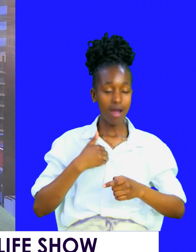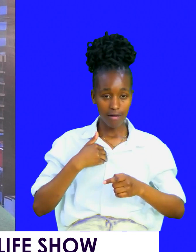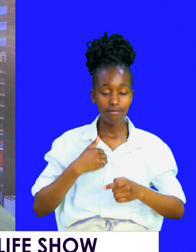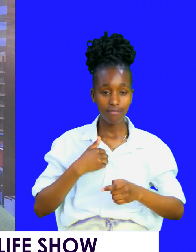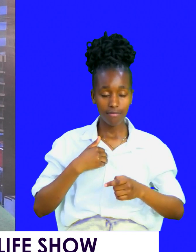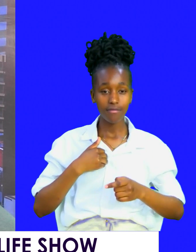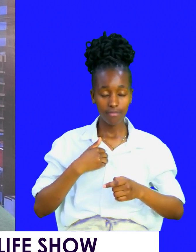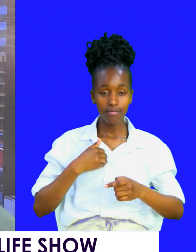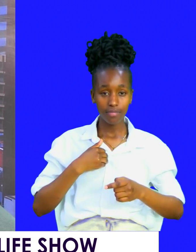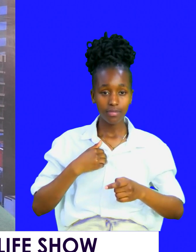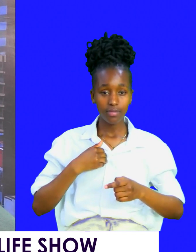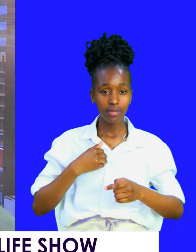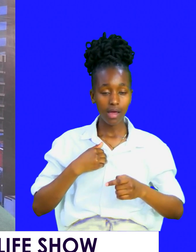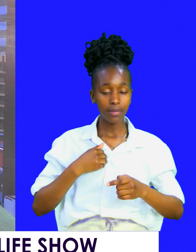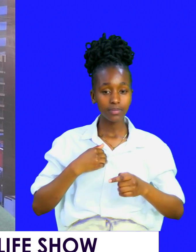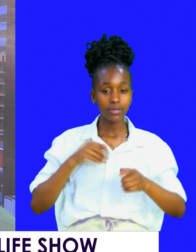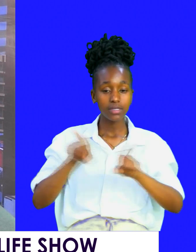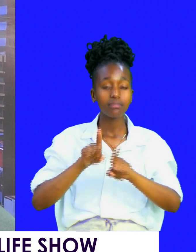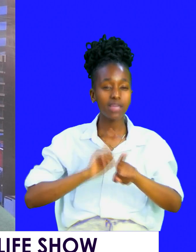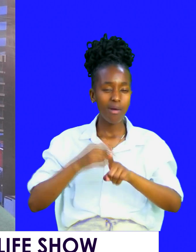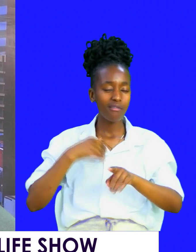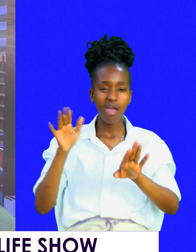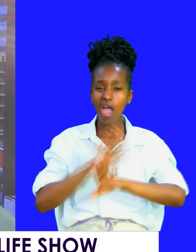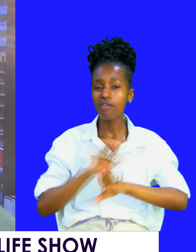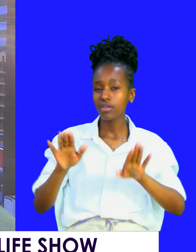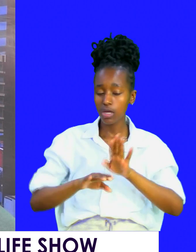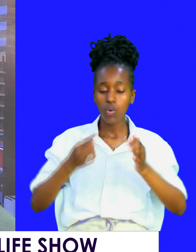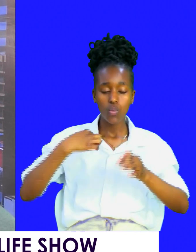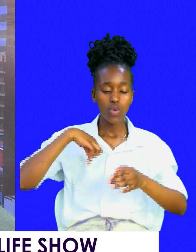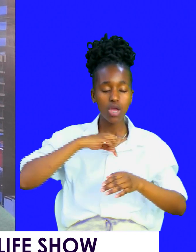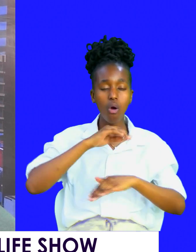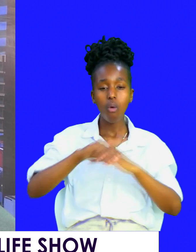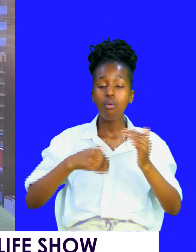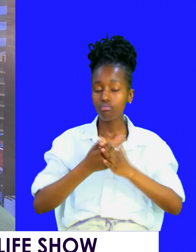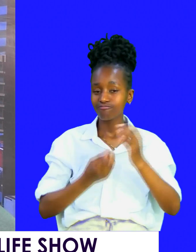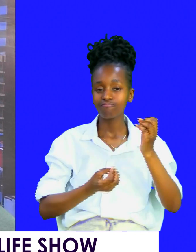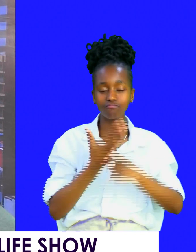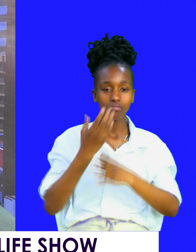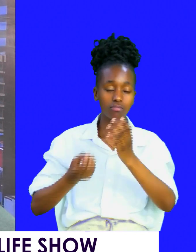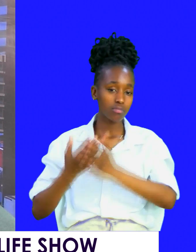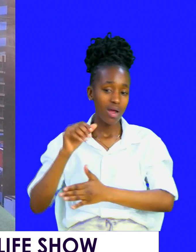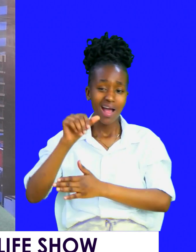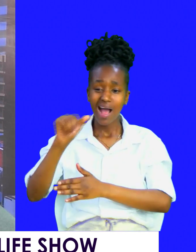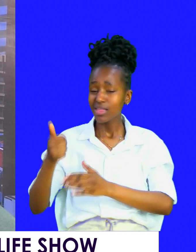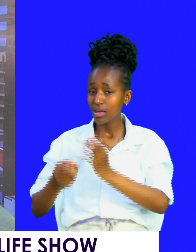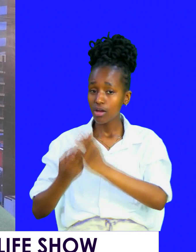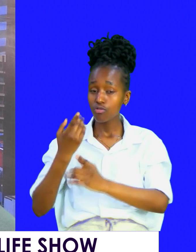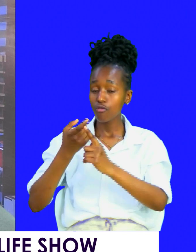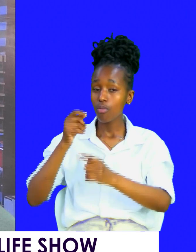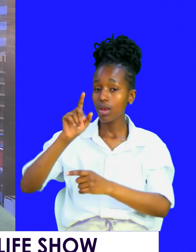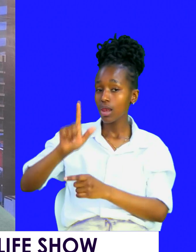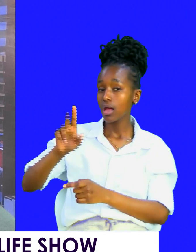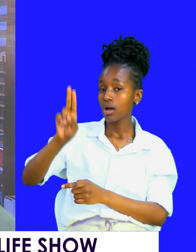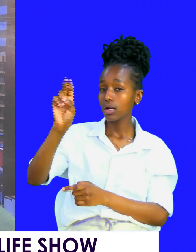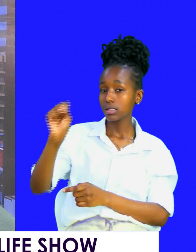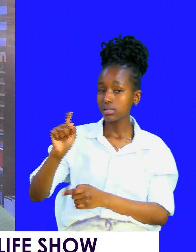are all growing from one emotion to the other. There are some that are growing in the area of lust. You know,